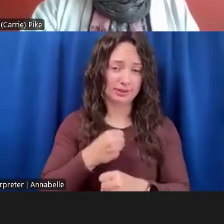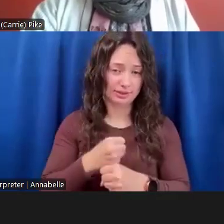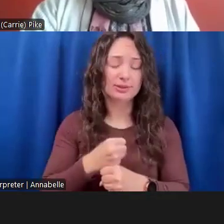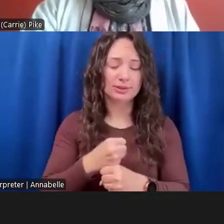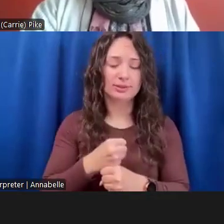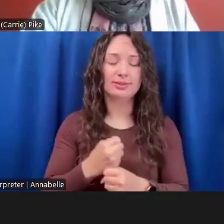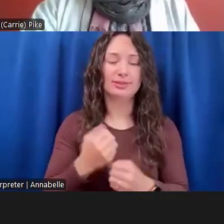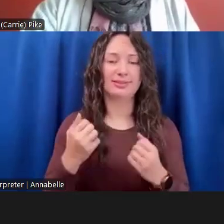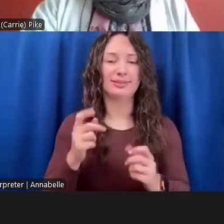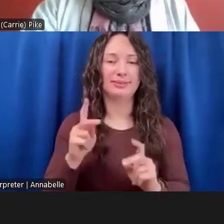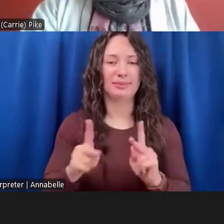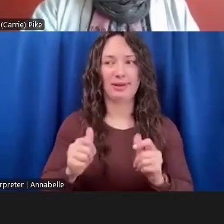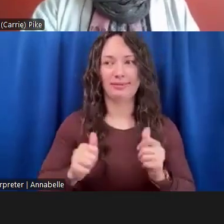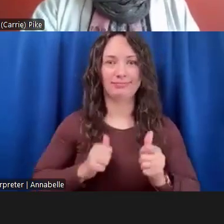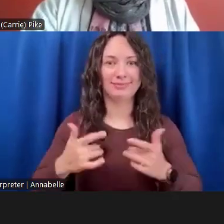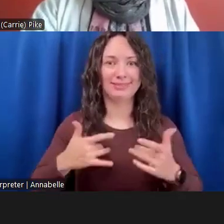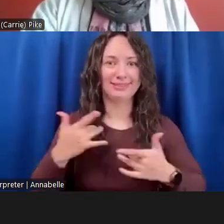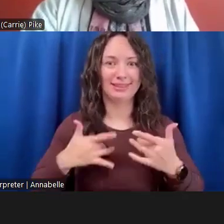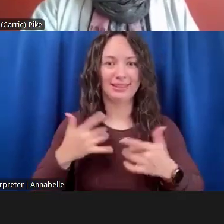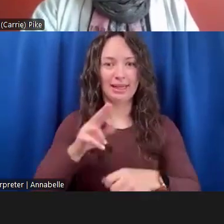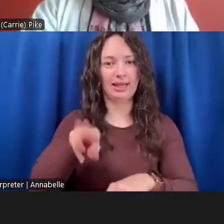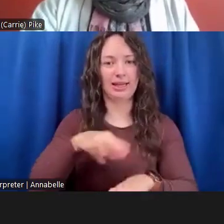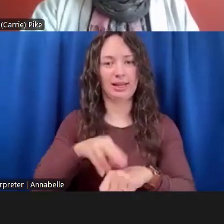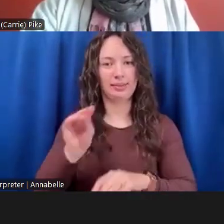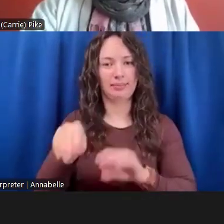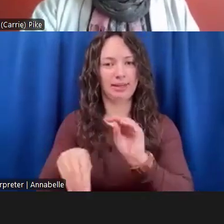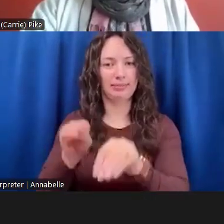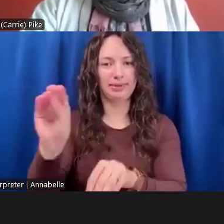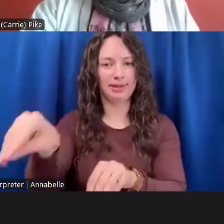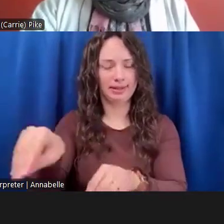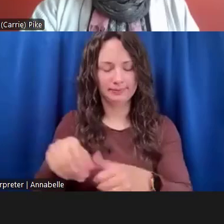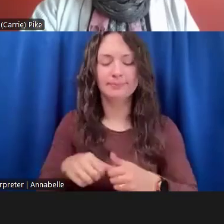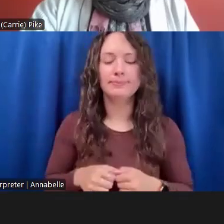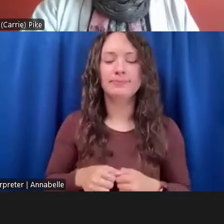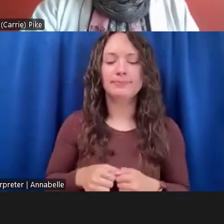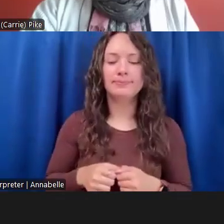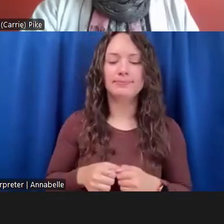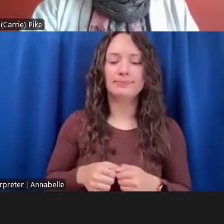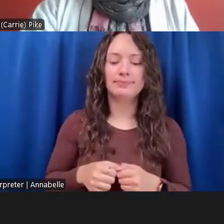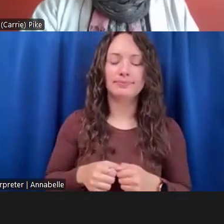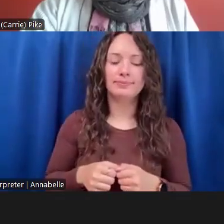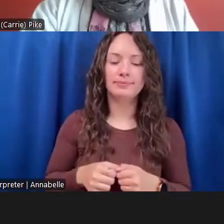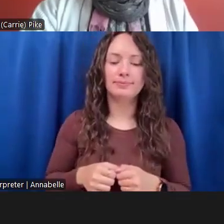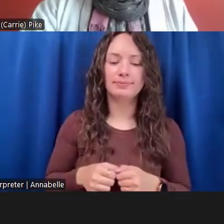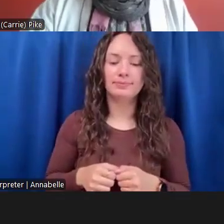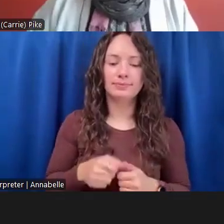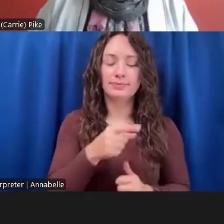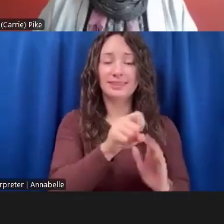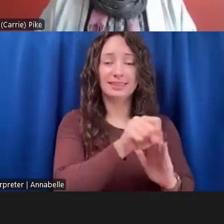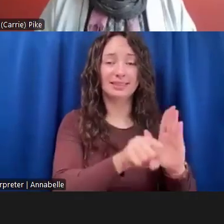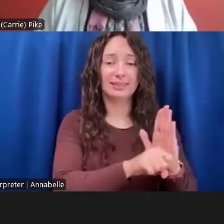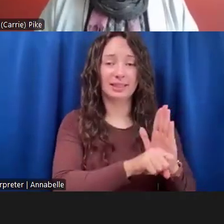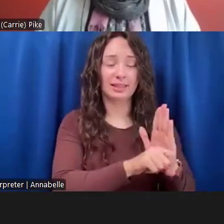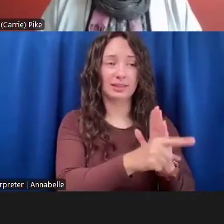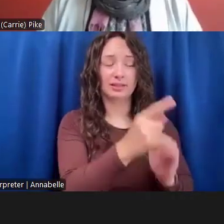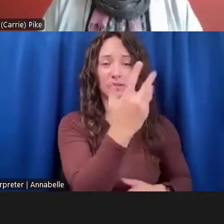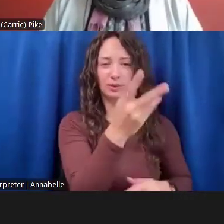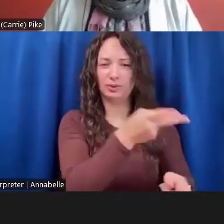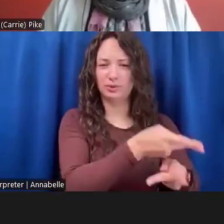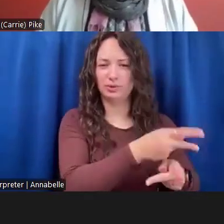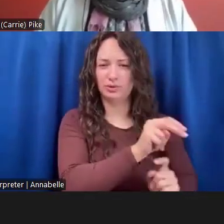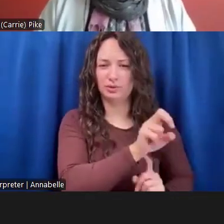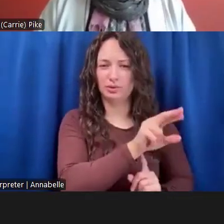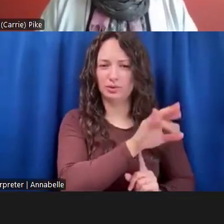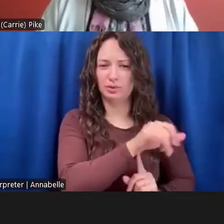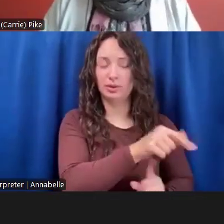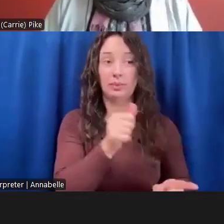about natural regen than planting. And we've, lost, most of the state nurseries. Many of our private nurseries are pretty small